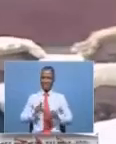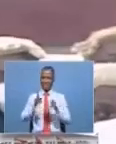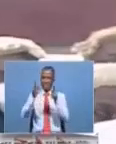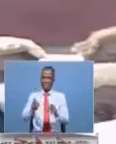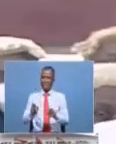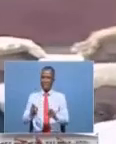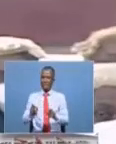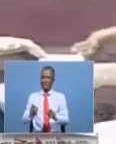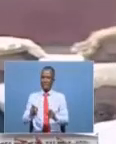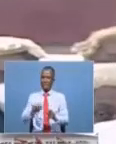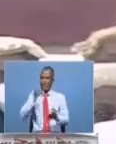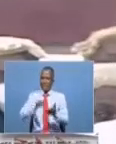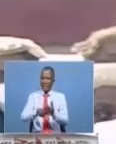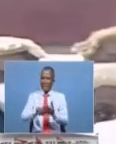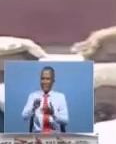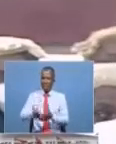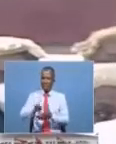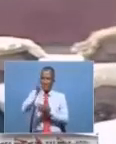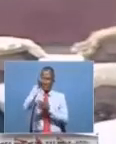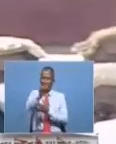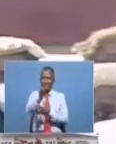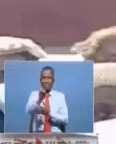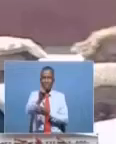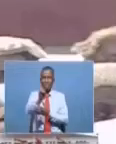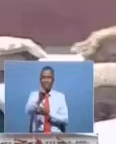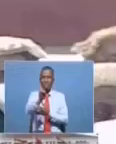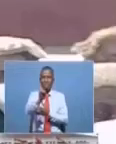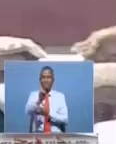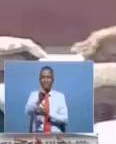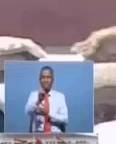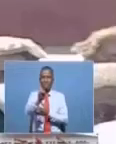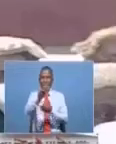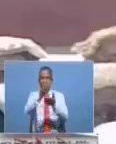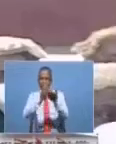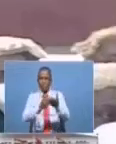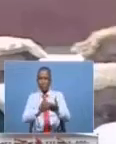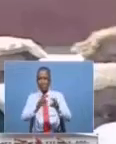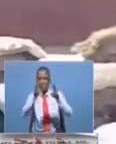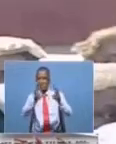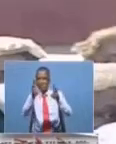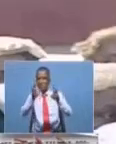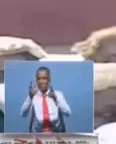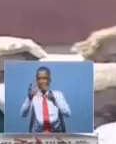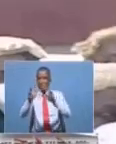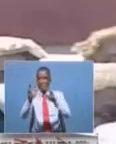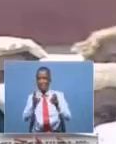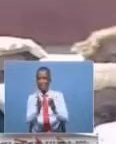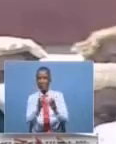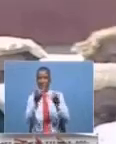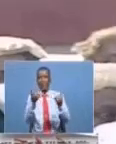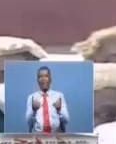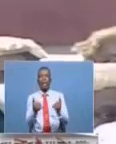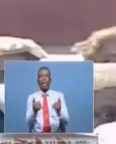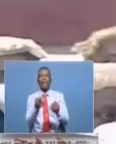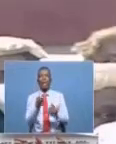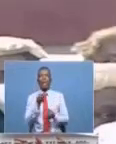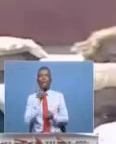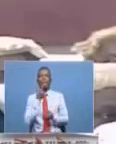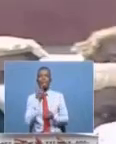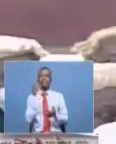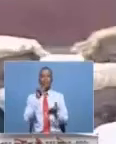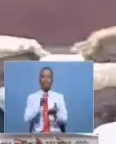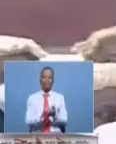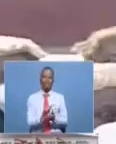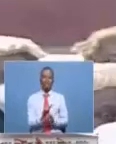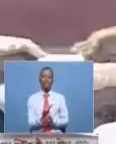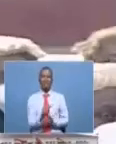reliance on certain set of facts will now claim that